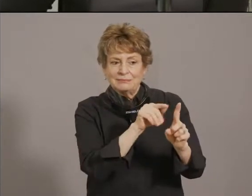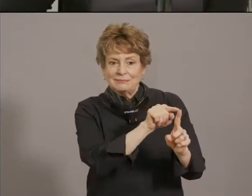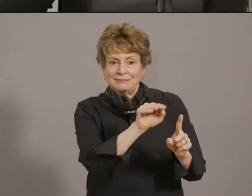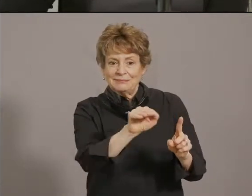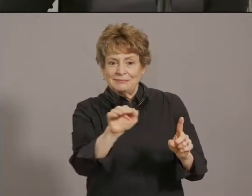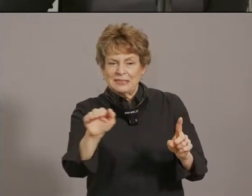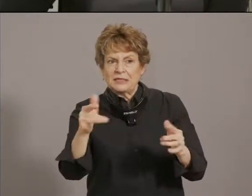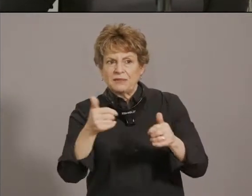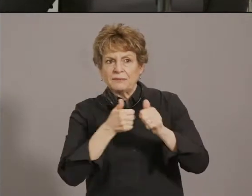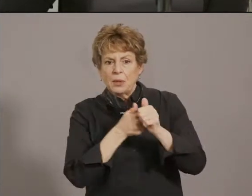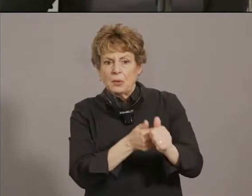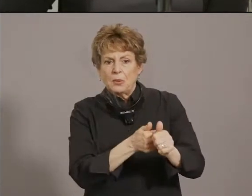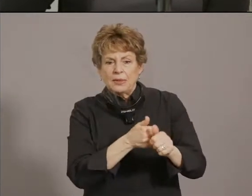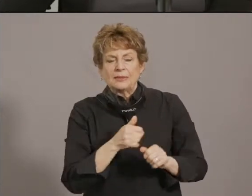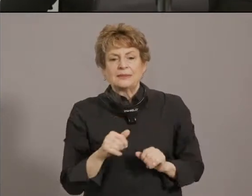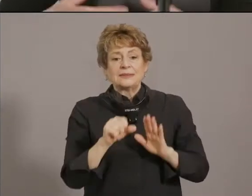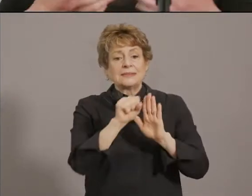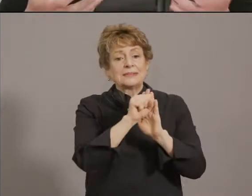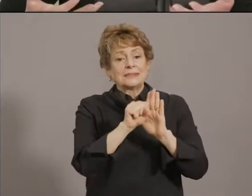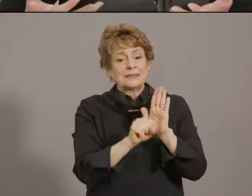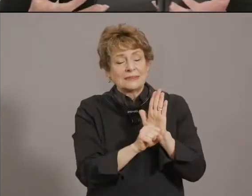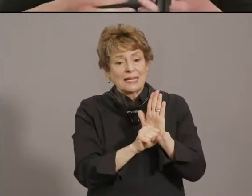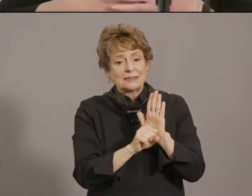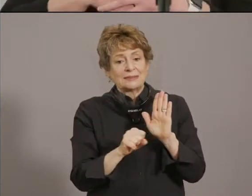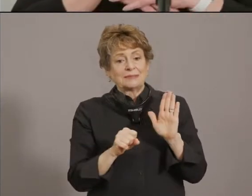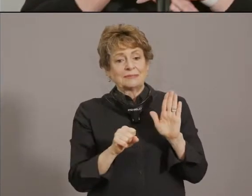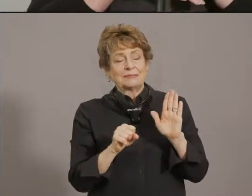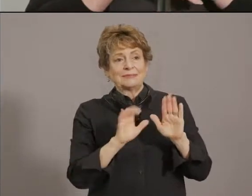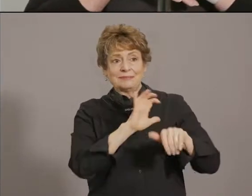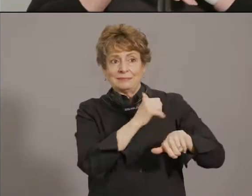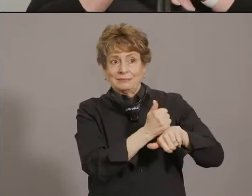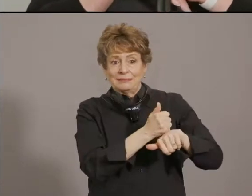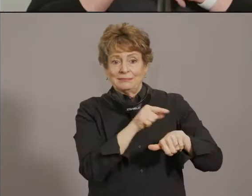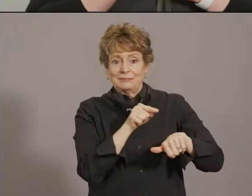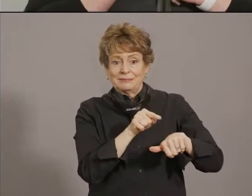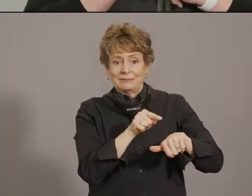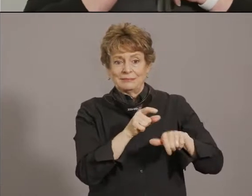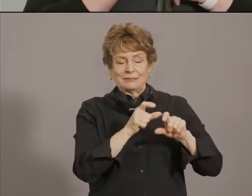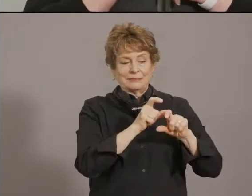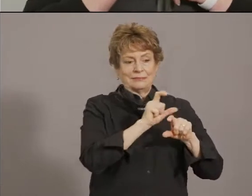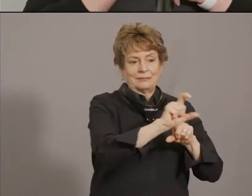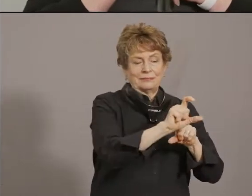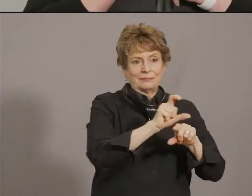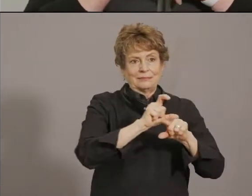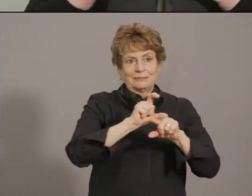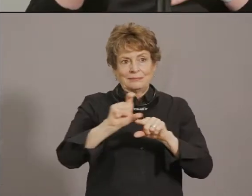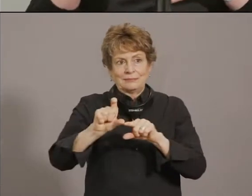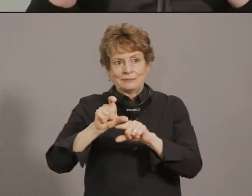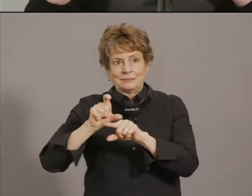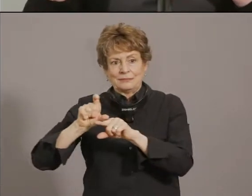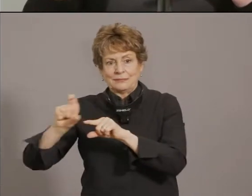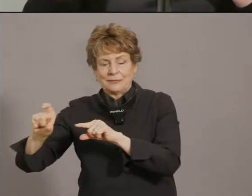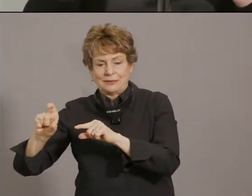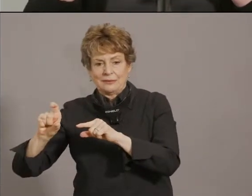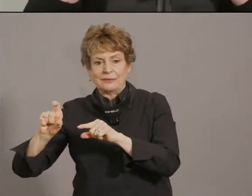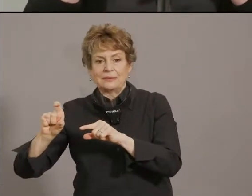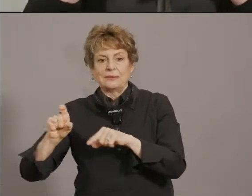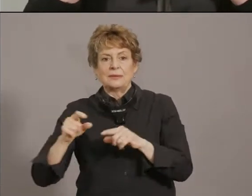state-directed local allocator model. So we work with our county health departments. They're the boots on the ground and the experts in their